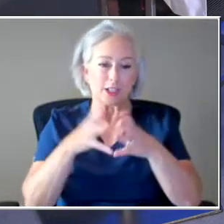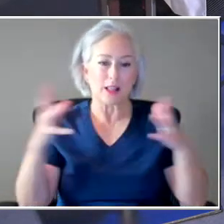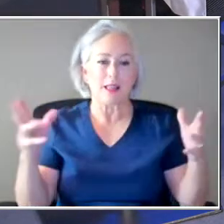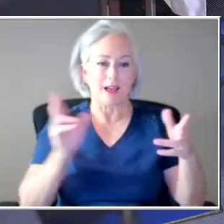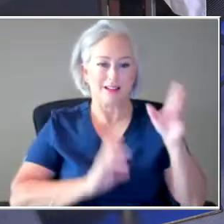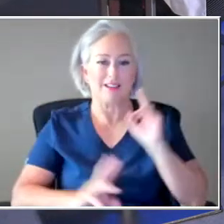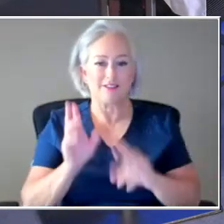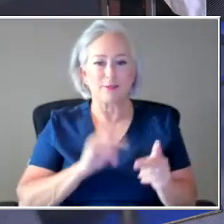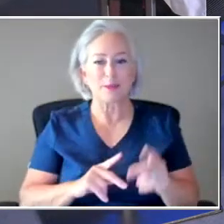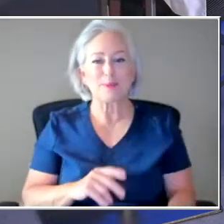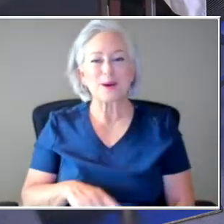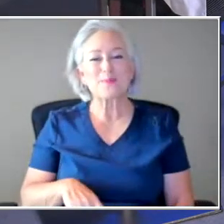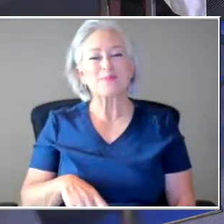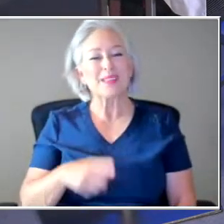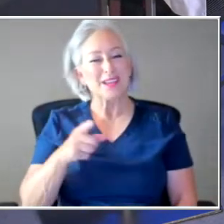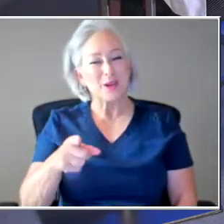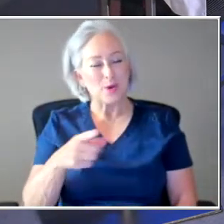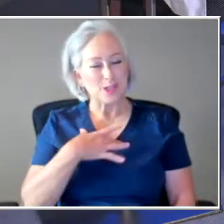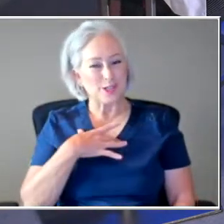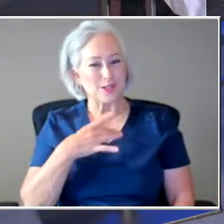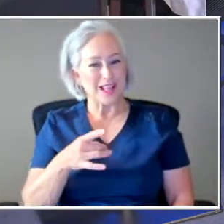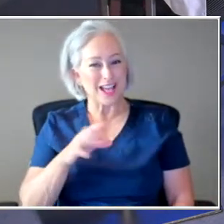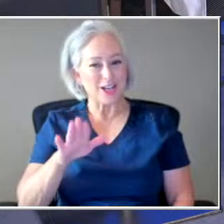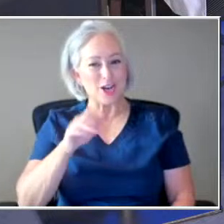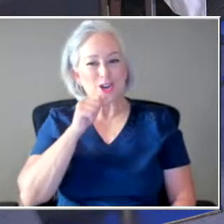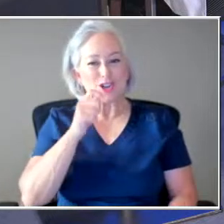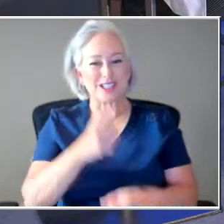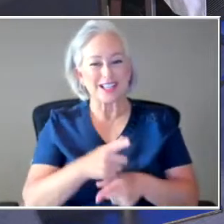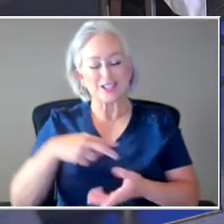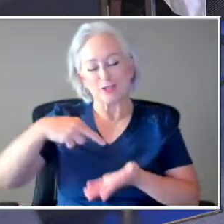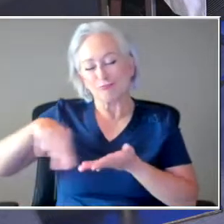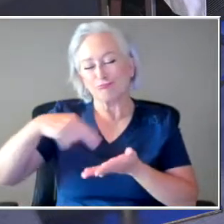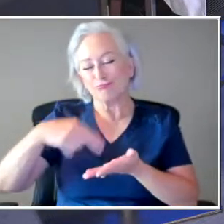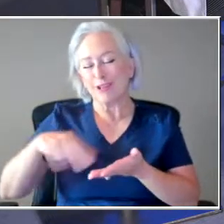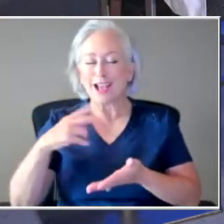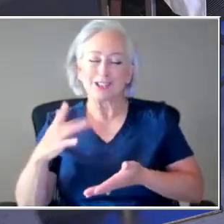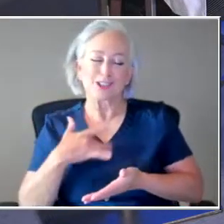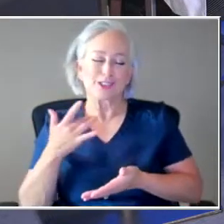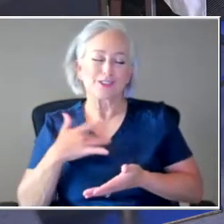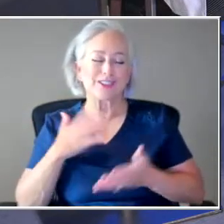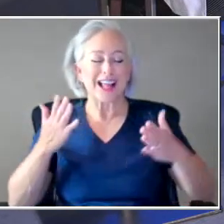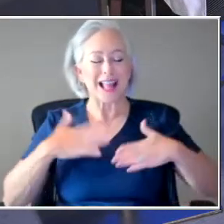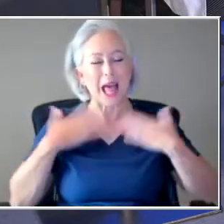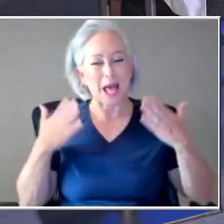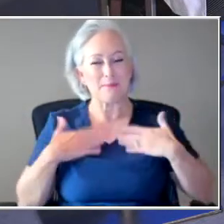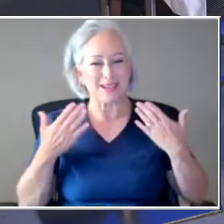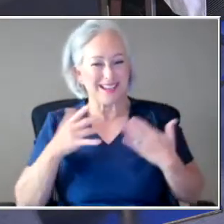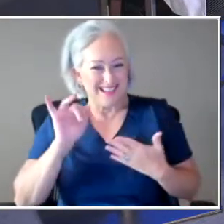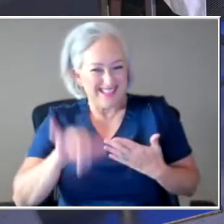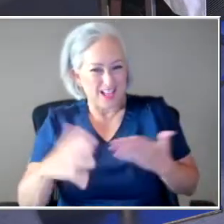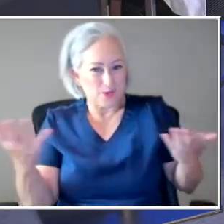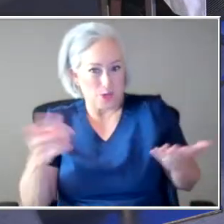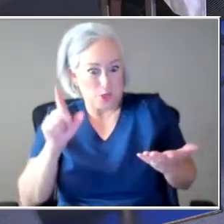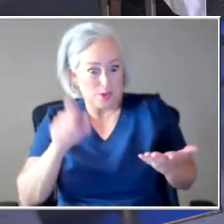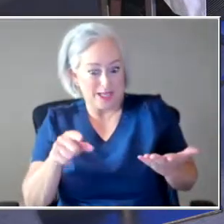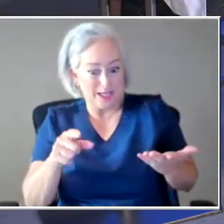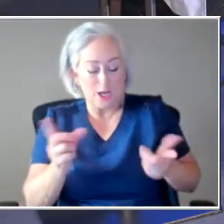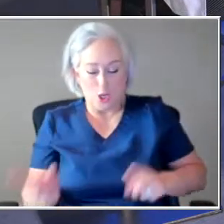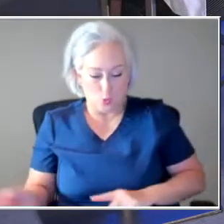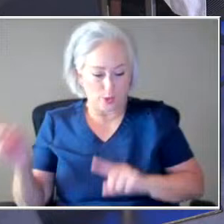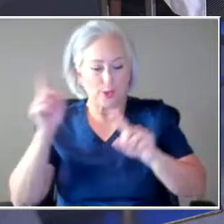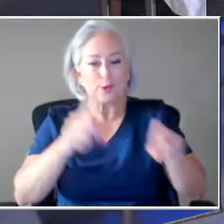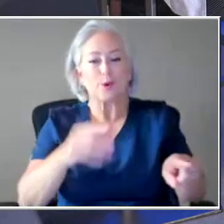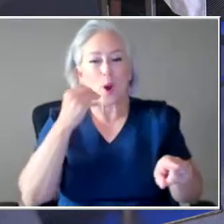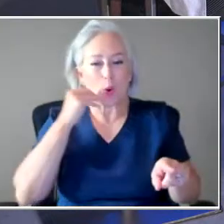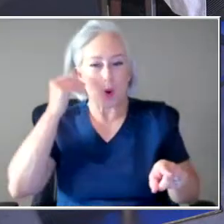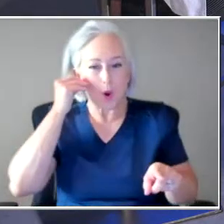sister dancing around and making her feel happy, I mean, you kind of nodded as if to say, those are the things you need. When you send patients home, you need to know that there's people on the other end to